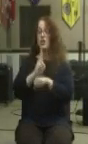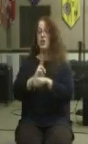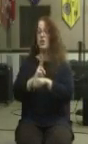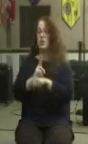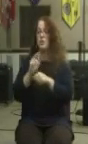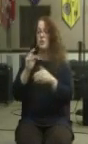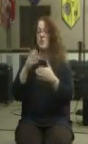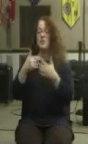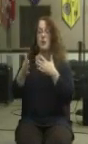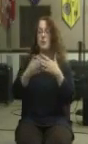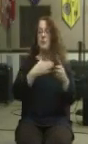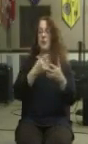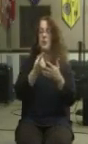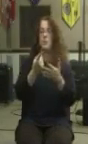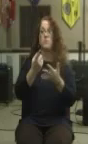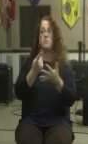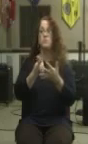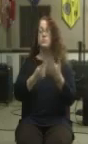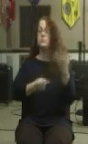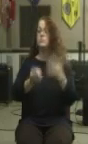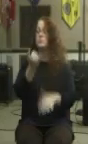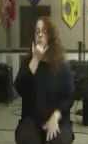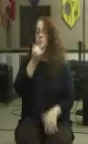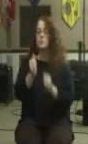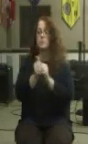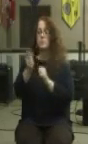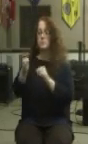can use you in spite of a handicap.